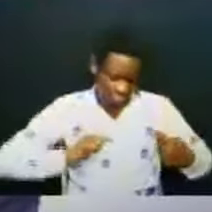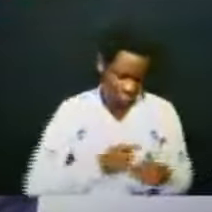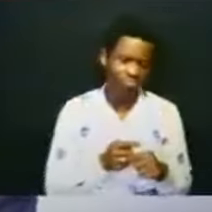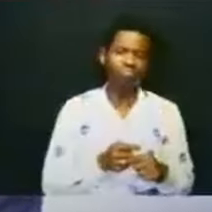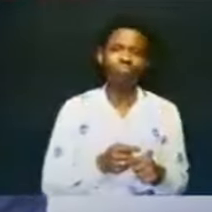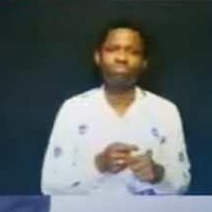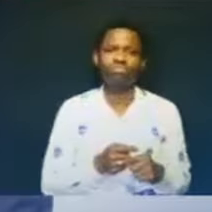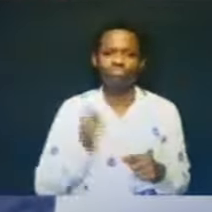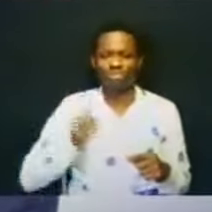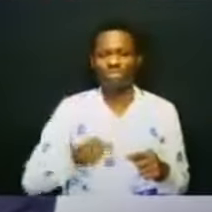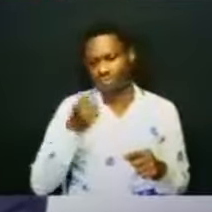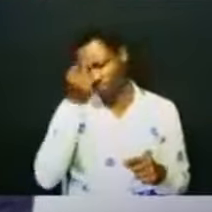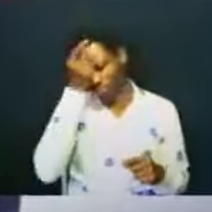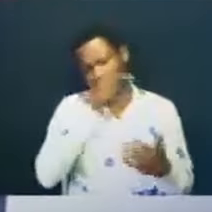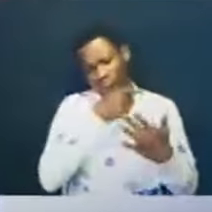bitterness.